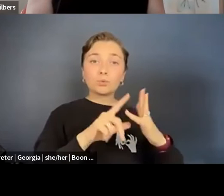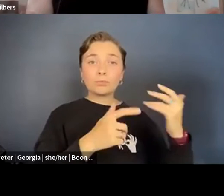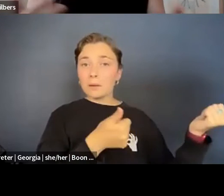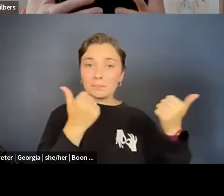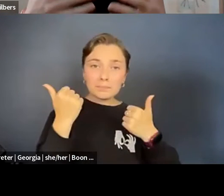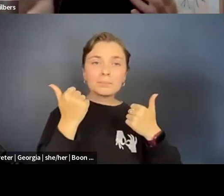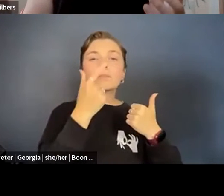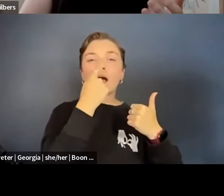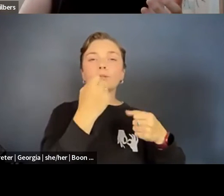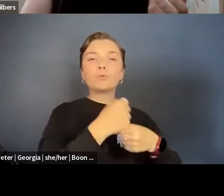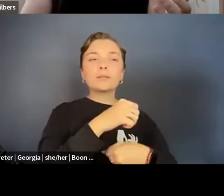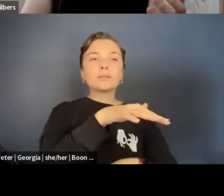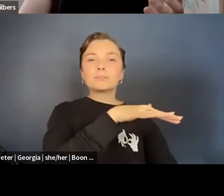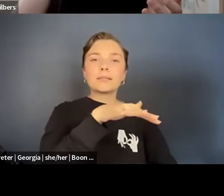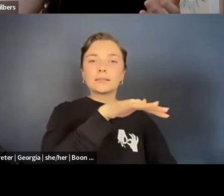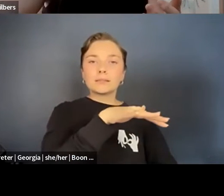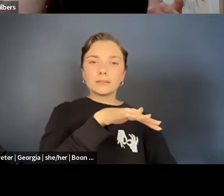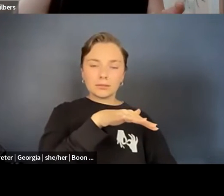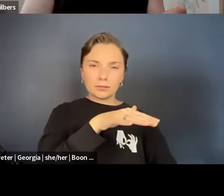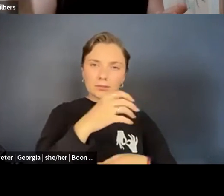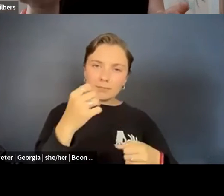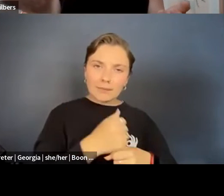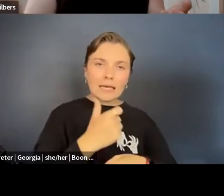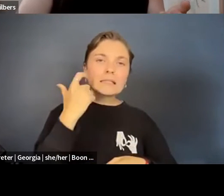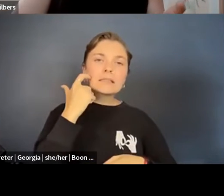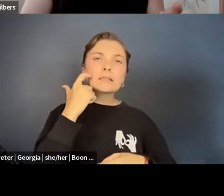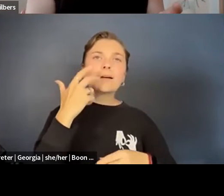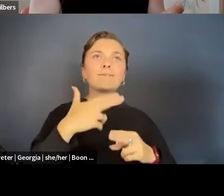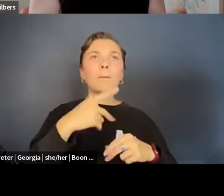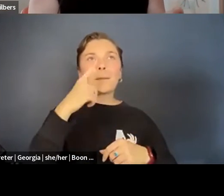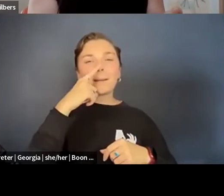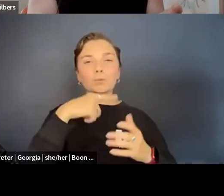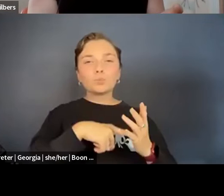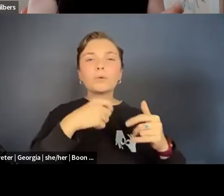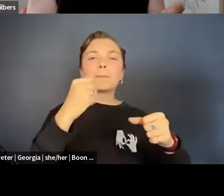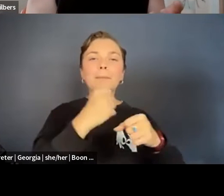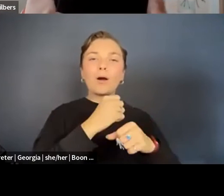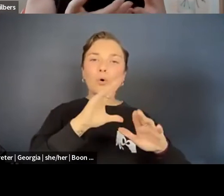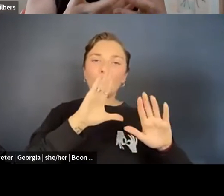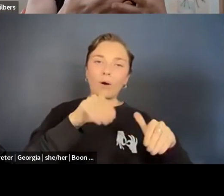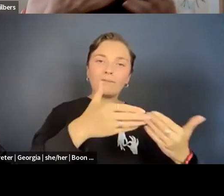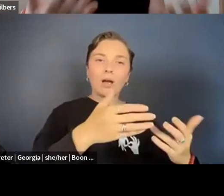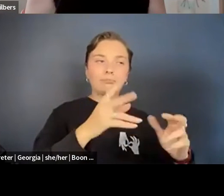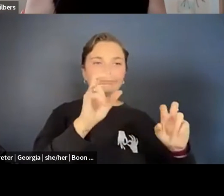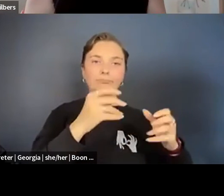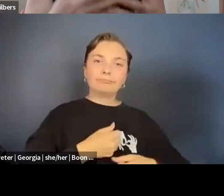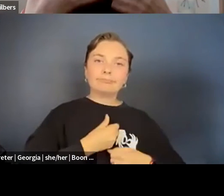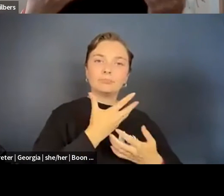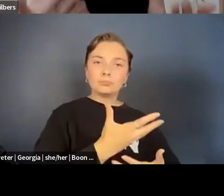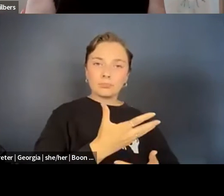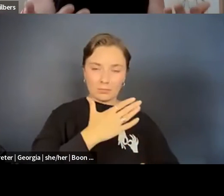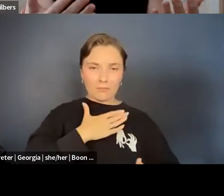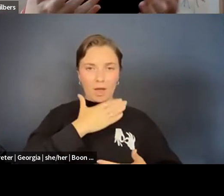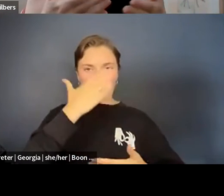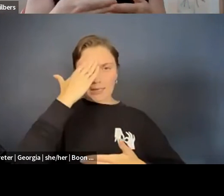can create a space where we can make it easy for people to make that offering. So my experience with